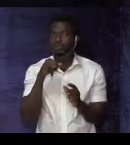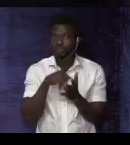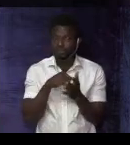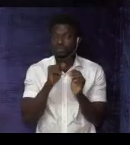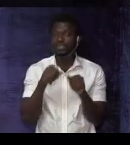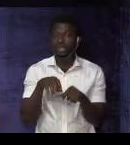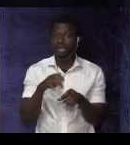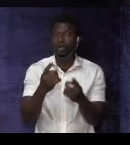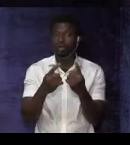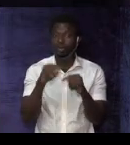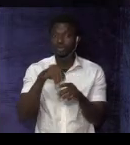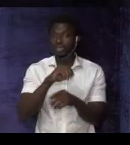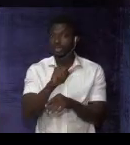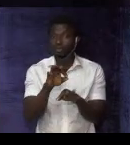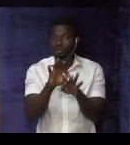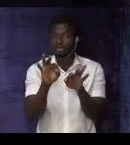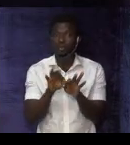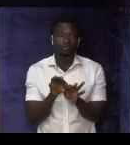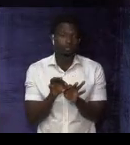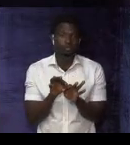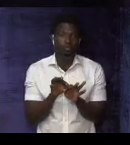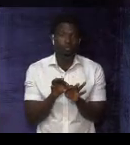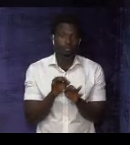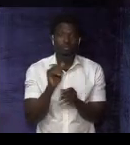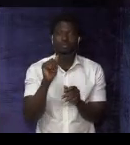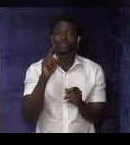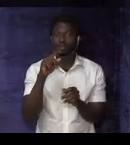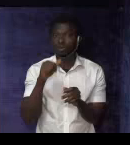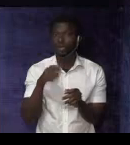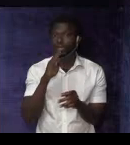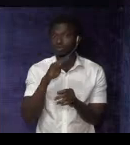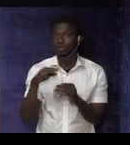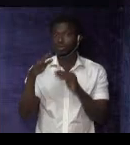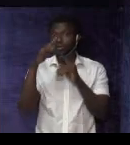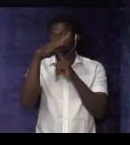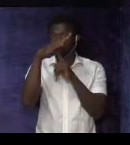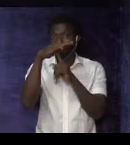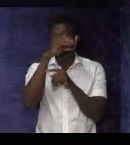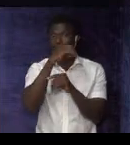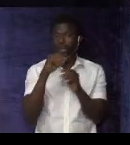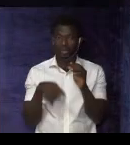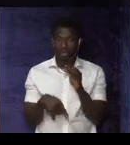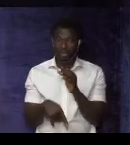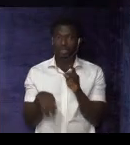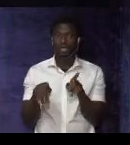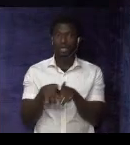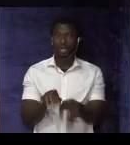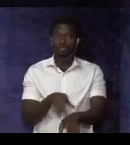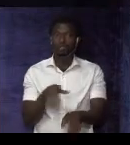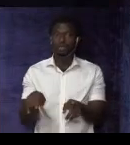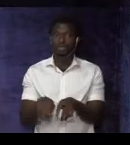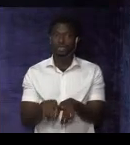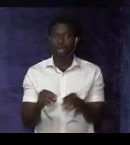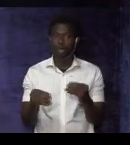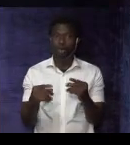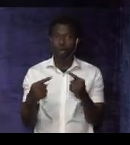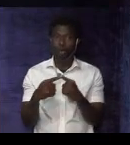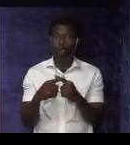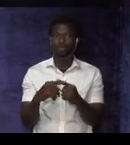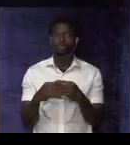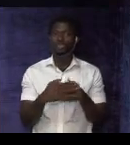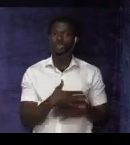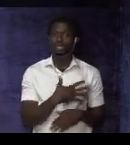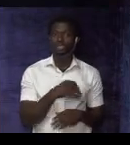also come in this form, or this could be here and this be here, or one could be here and one could be below, as long as they are on opposite sides, and there are